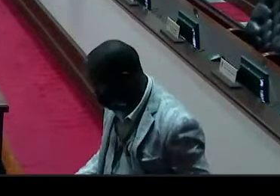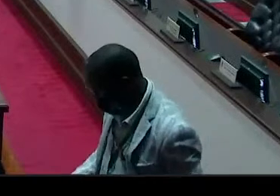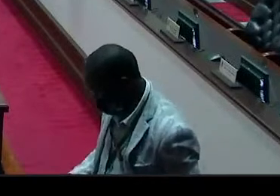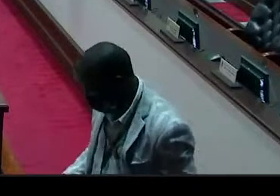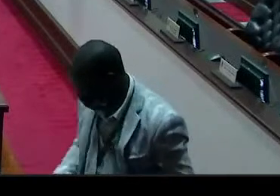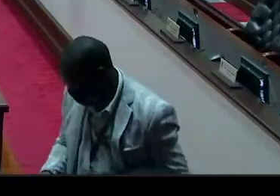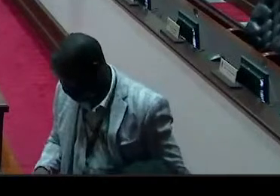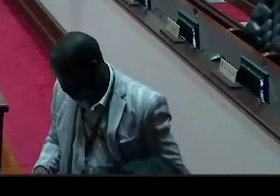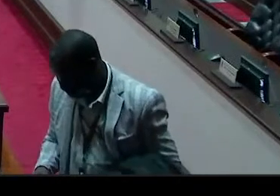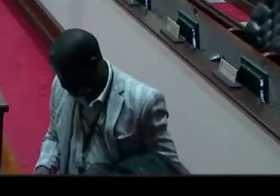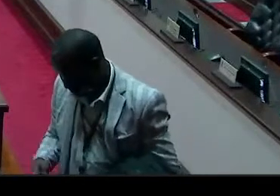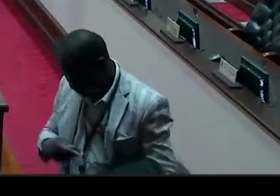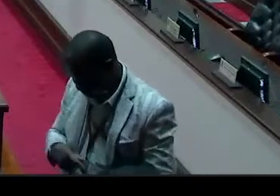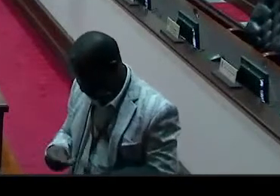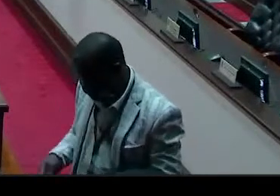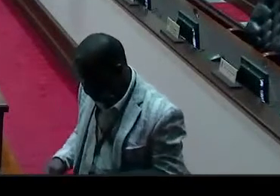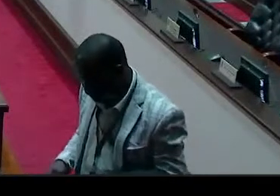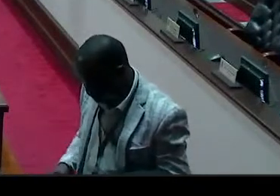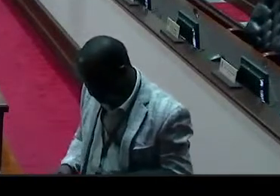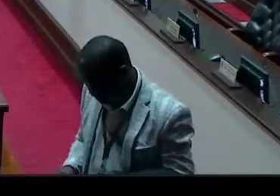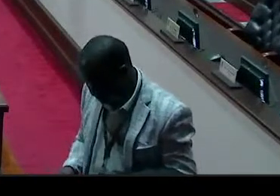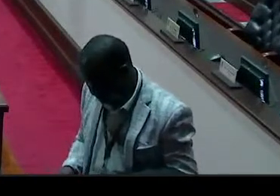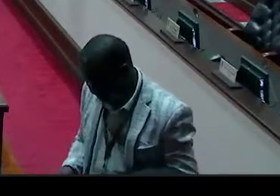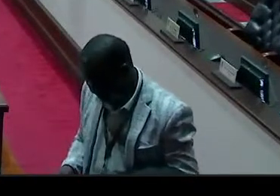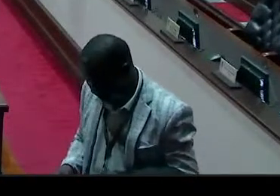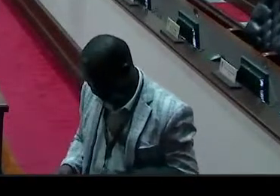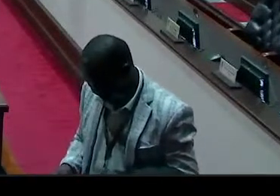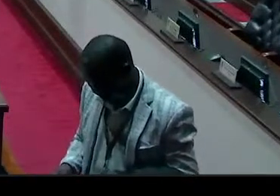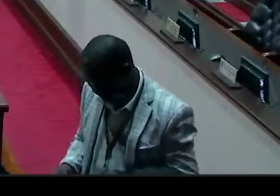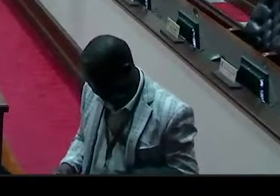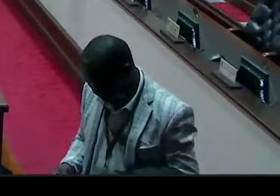happy Fumbus Kulumin Davis often appeal.